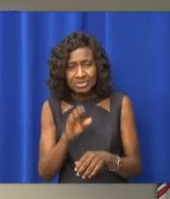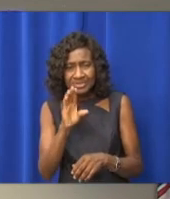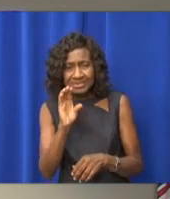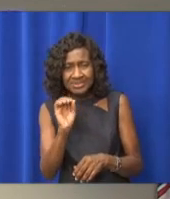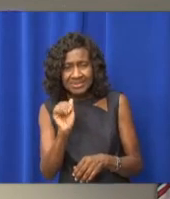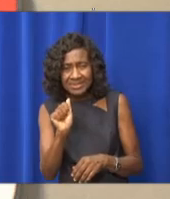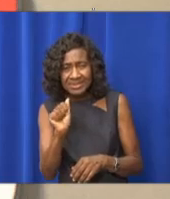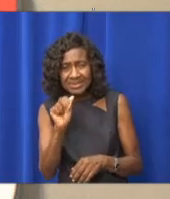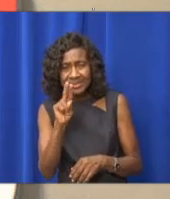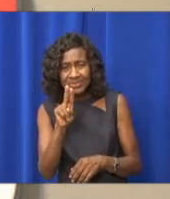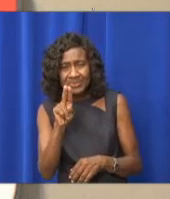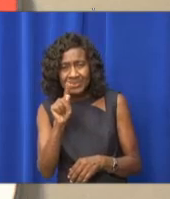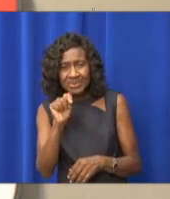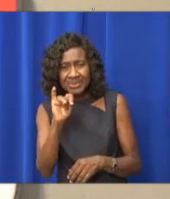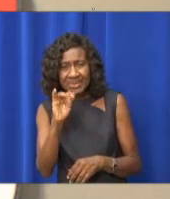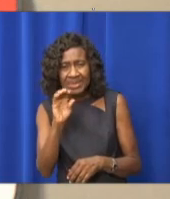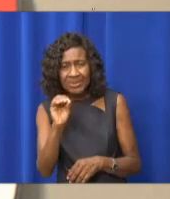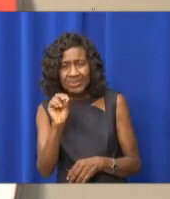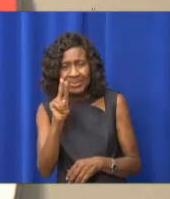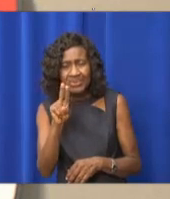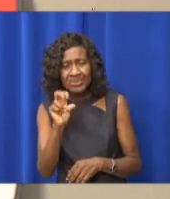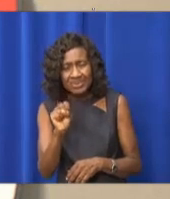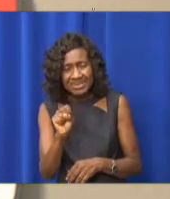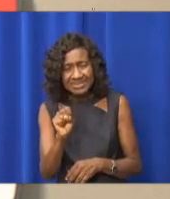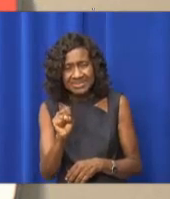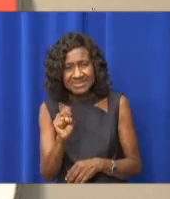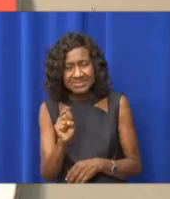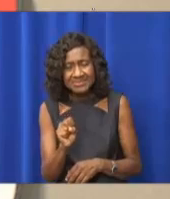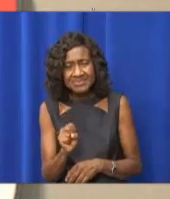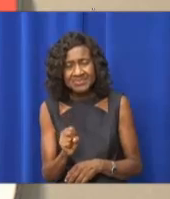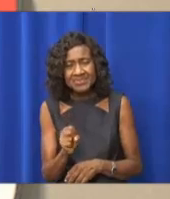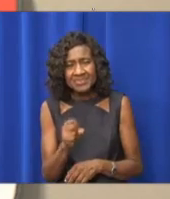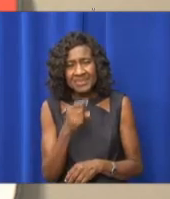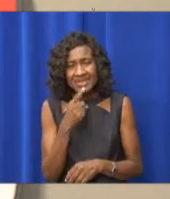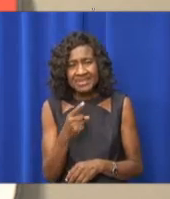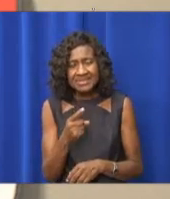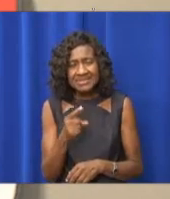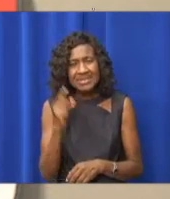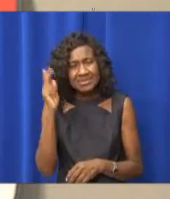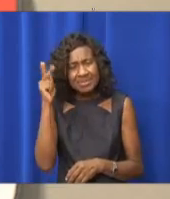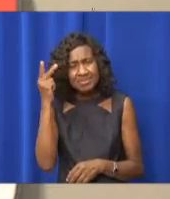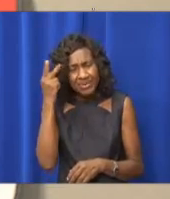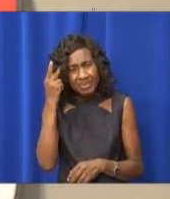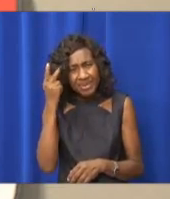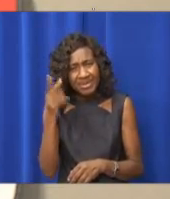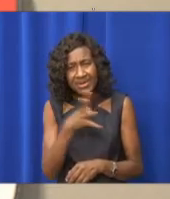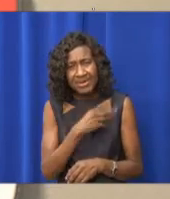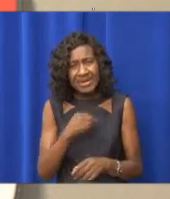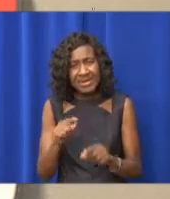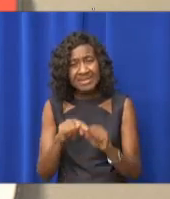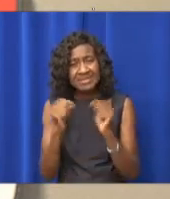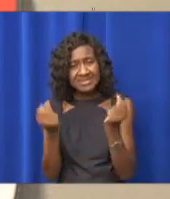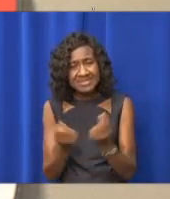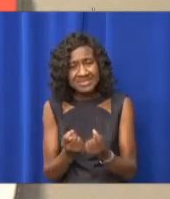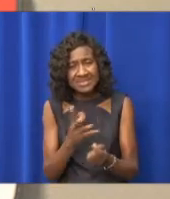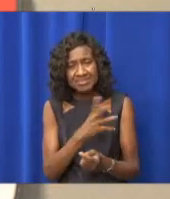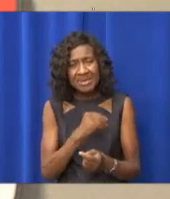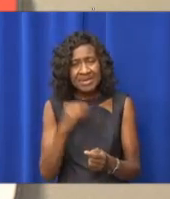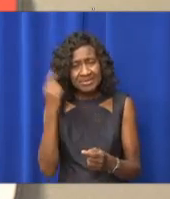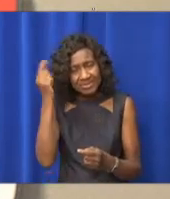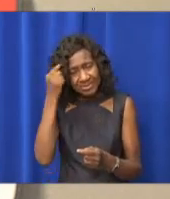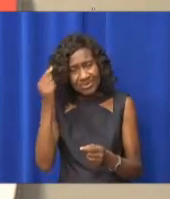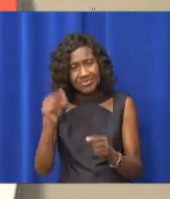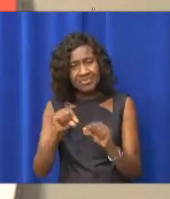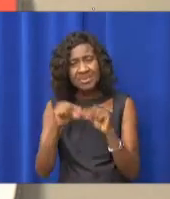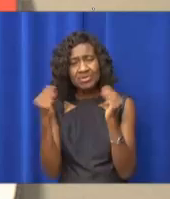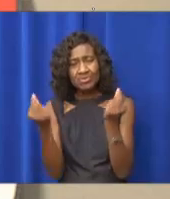the position that we're in. And let me just pay tribute to the Premier and his team and his caucus and everyone around him for